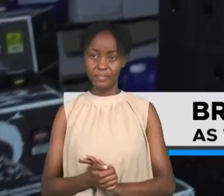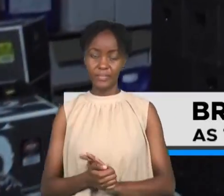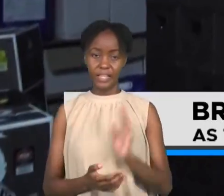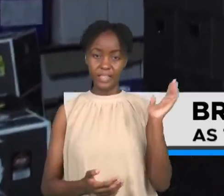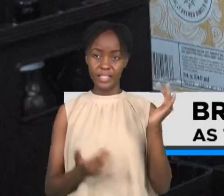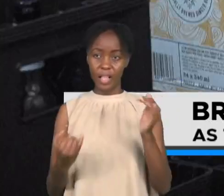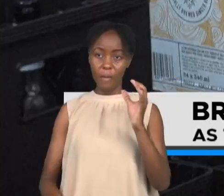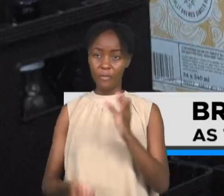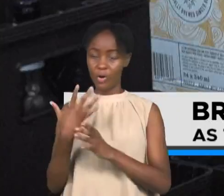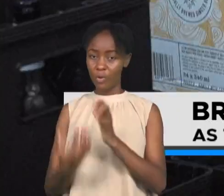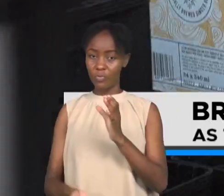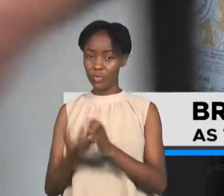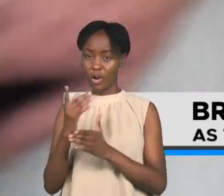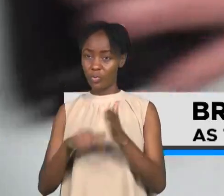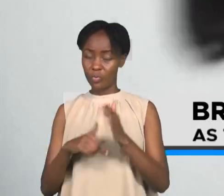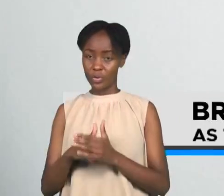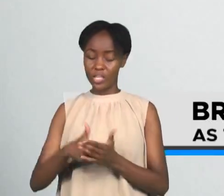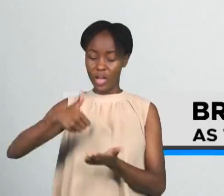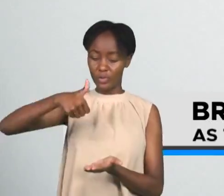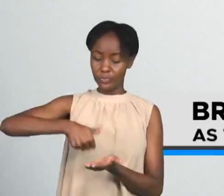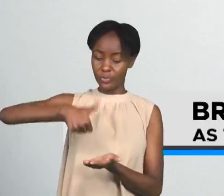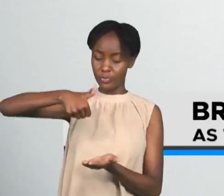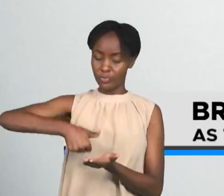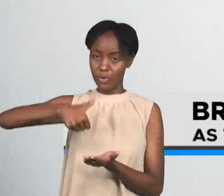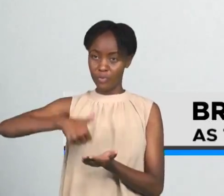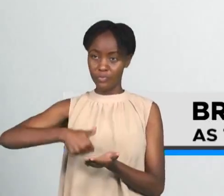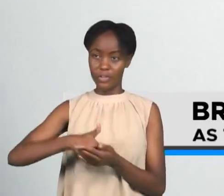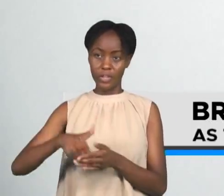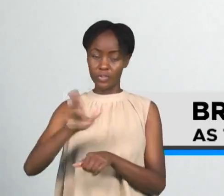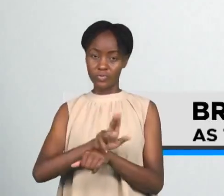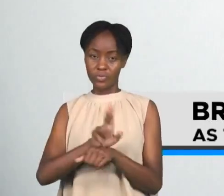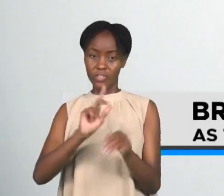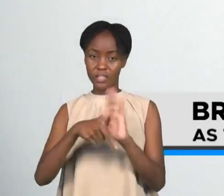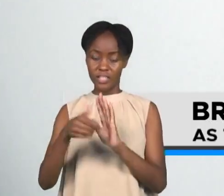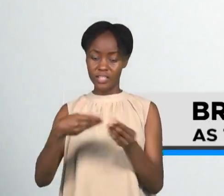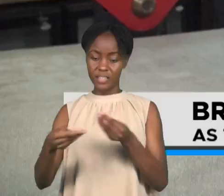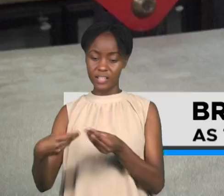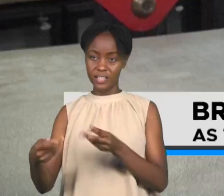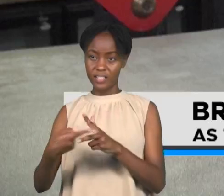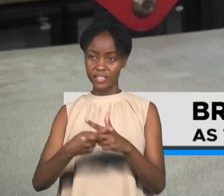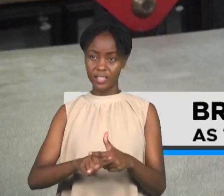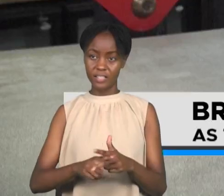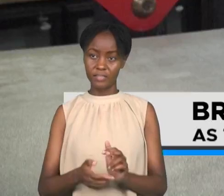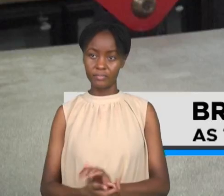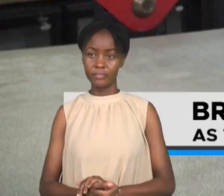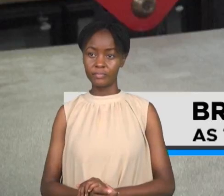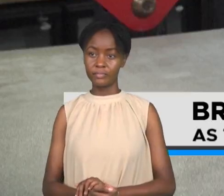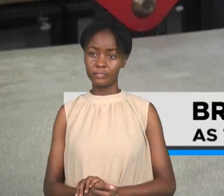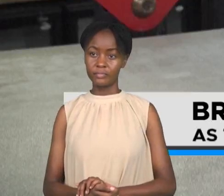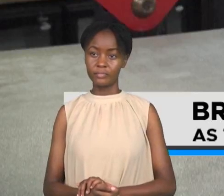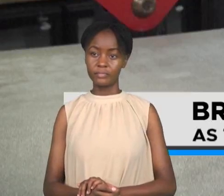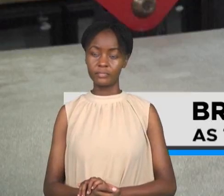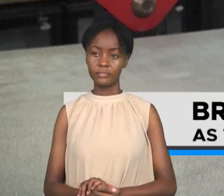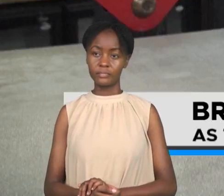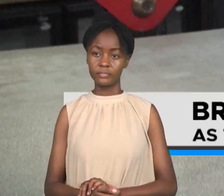and now packaging alcohol-based sanitizer as a source of income since the beginning of the lockdown. Yeah, last night,